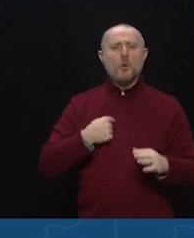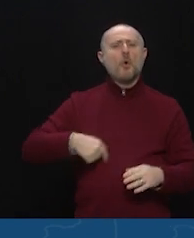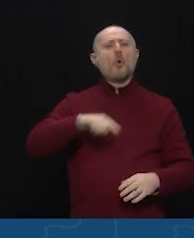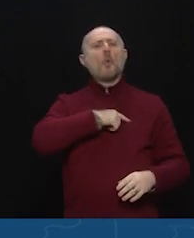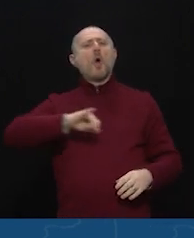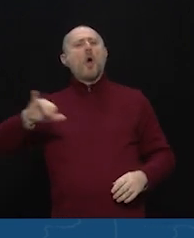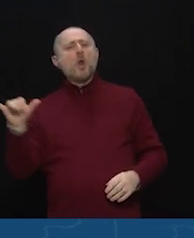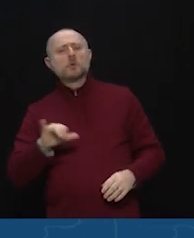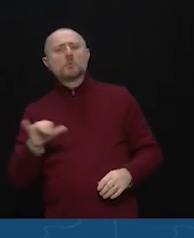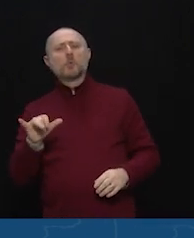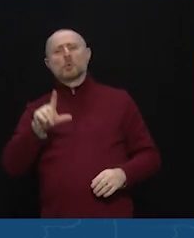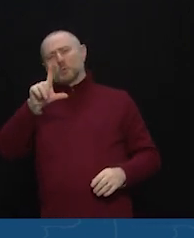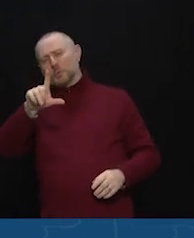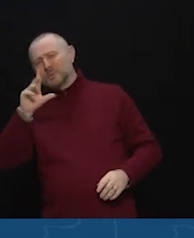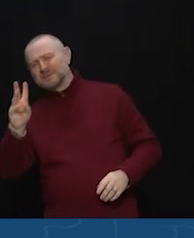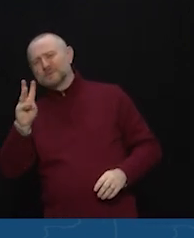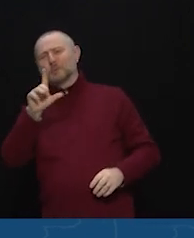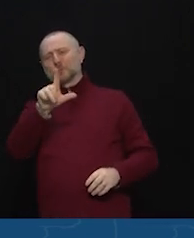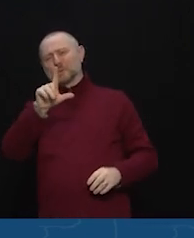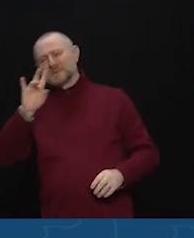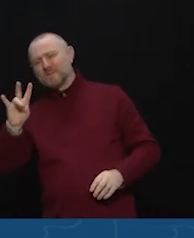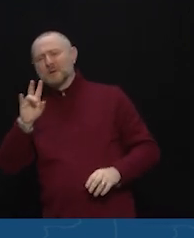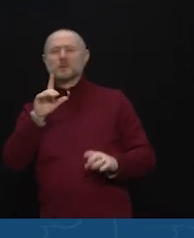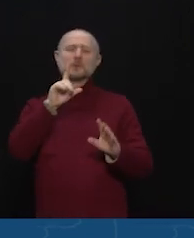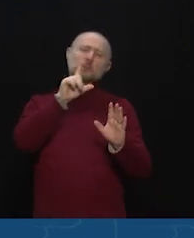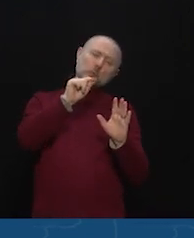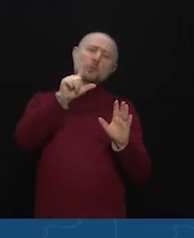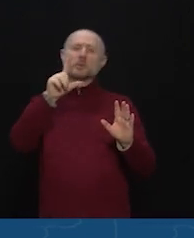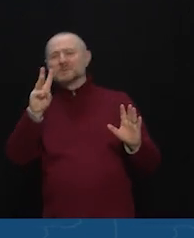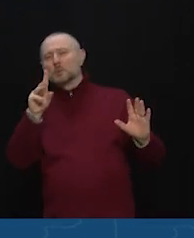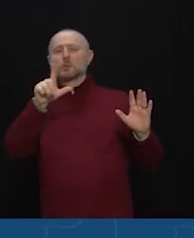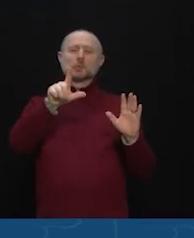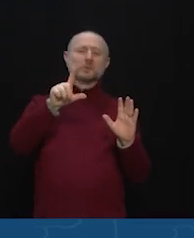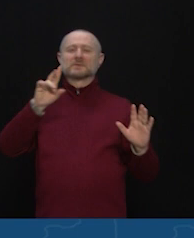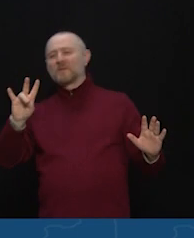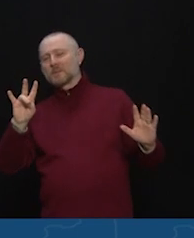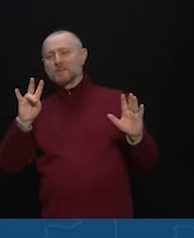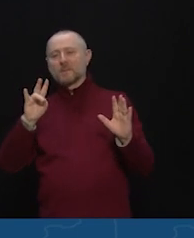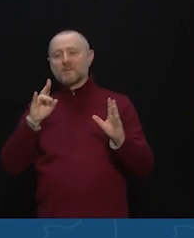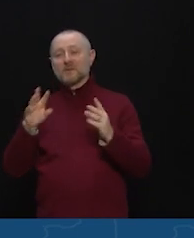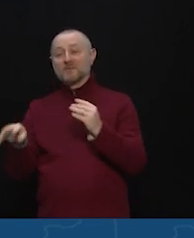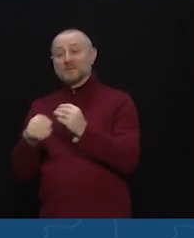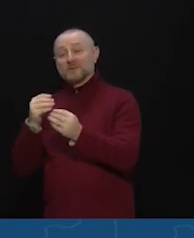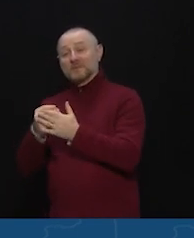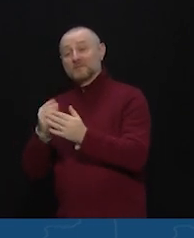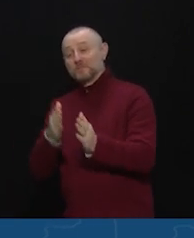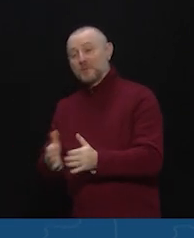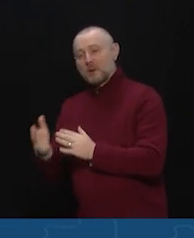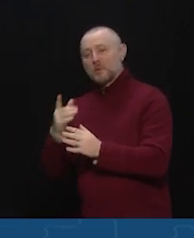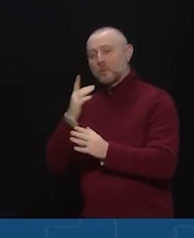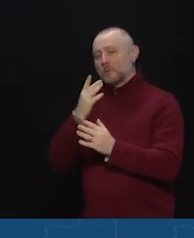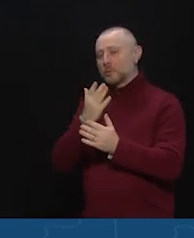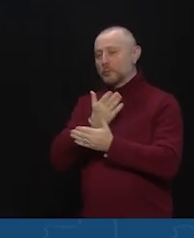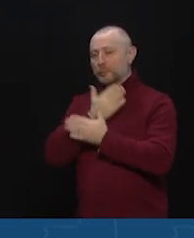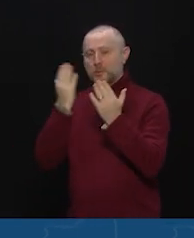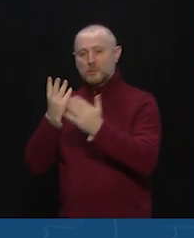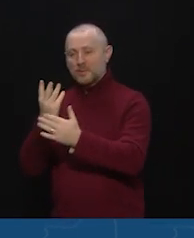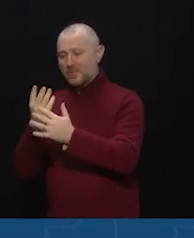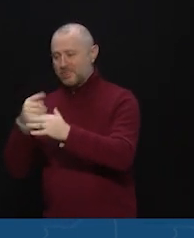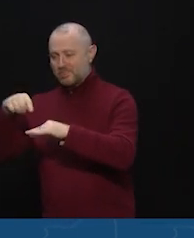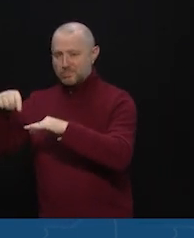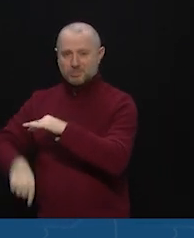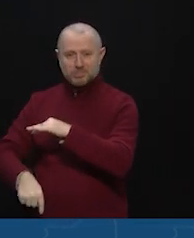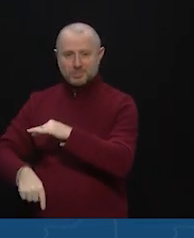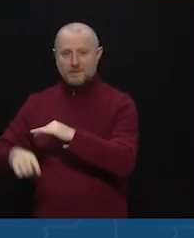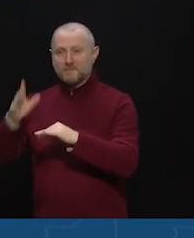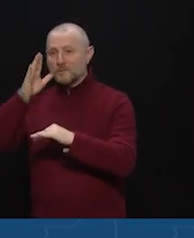26 and 27 to the financial plan to also show that there are no gaps as far out as 2027. And